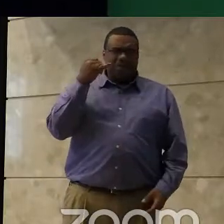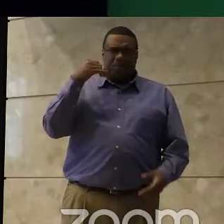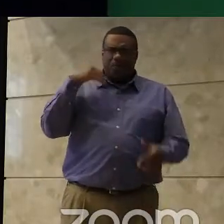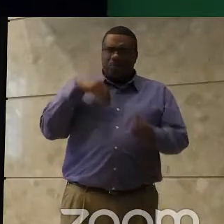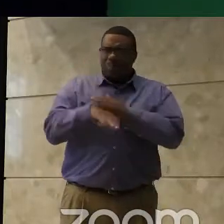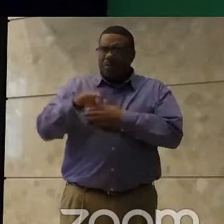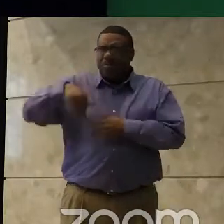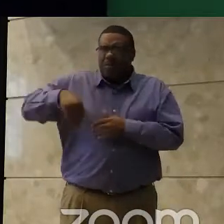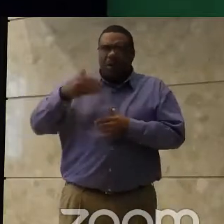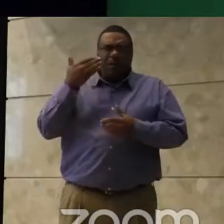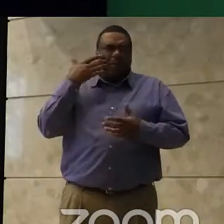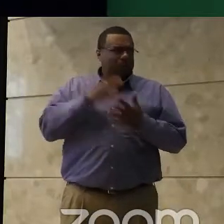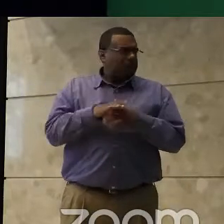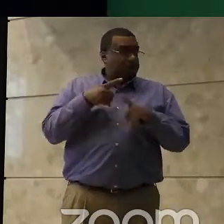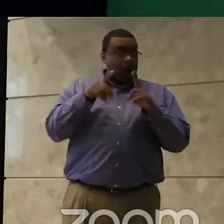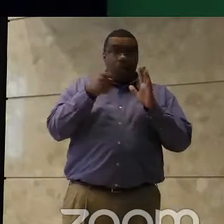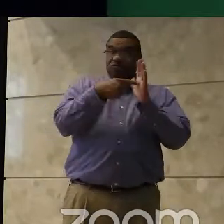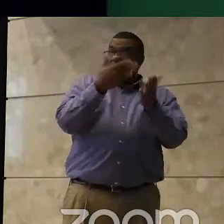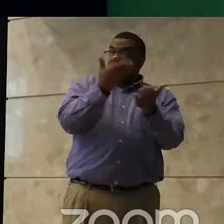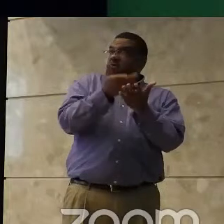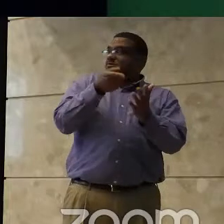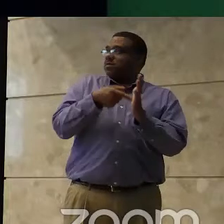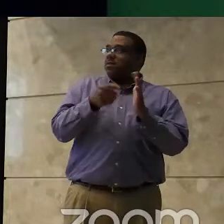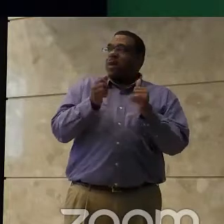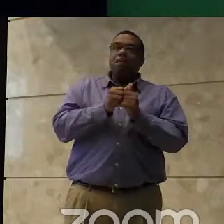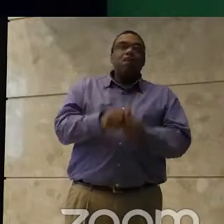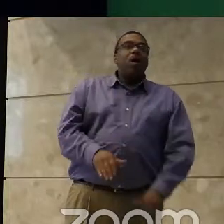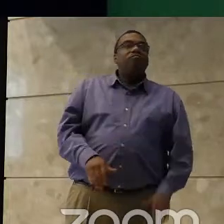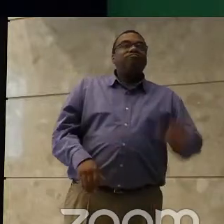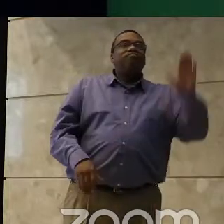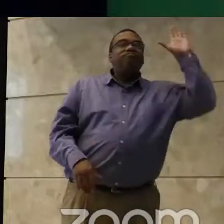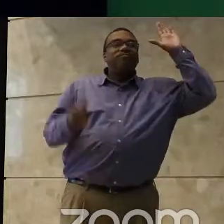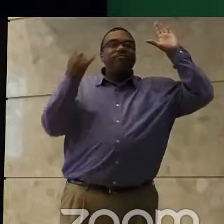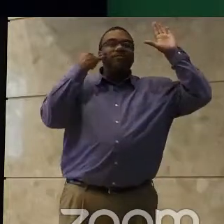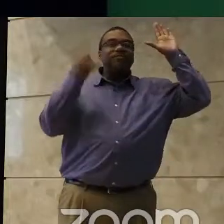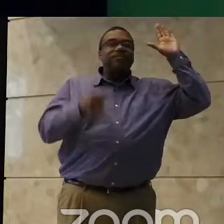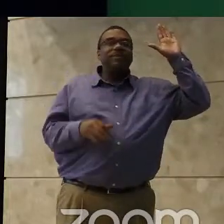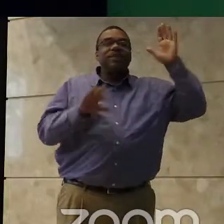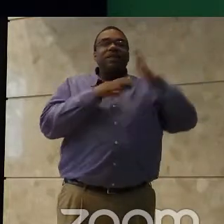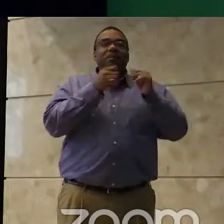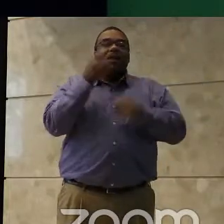not, right? Now, let me show you something. Raise your hand if you were already in the